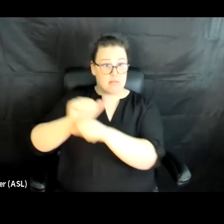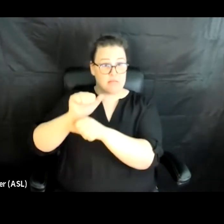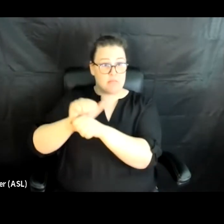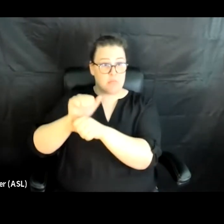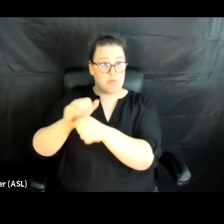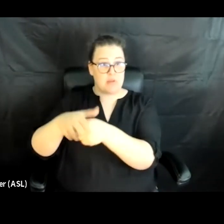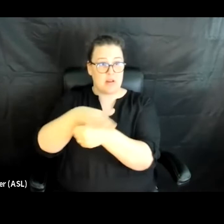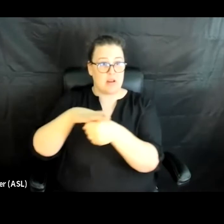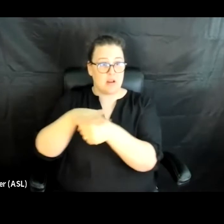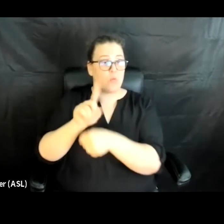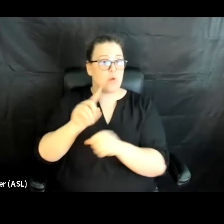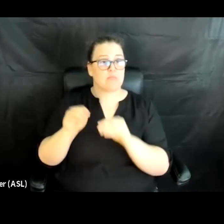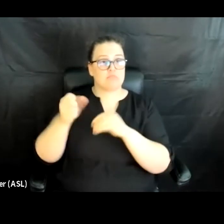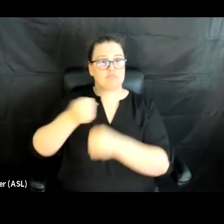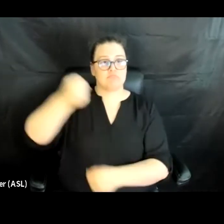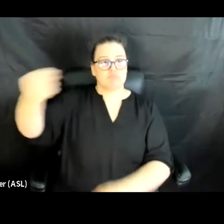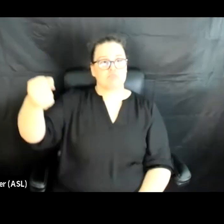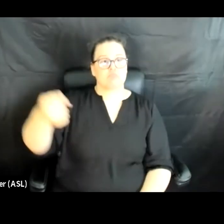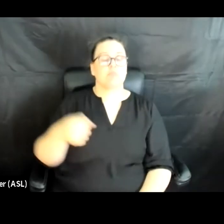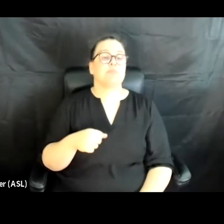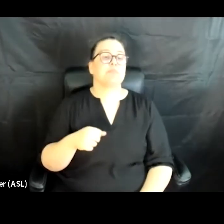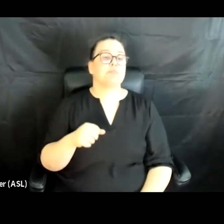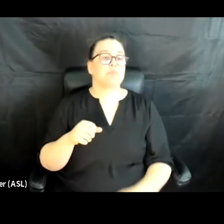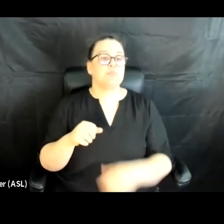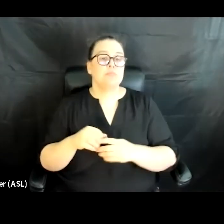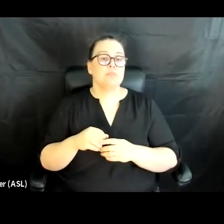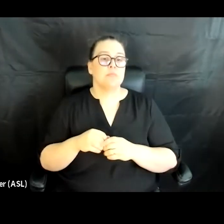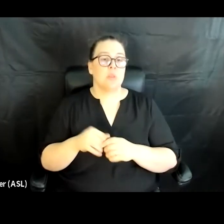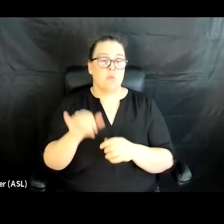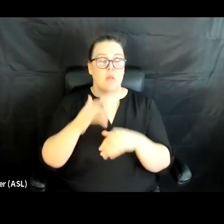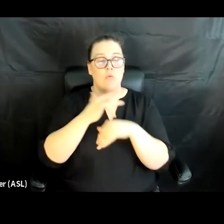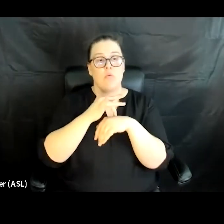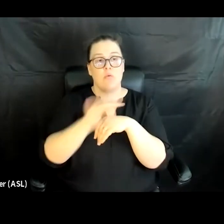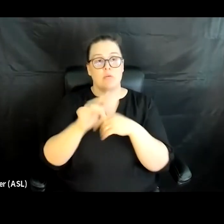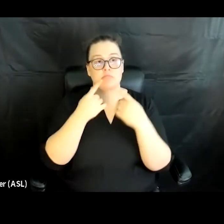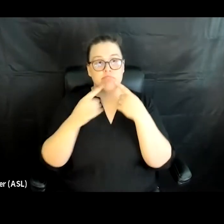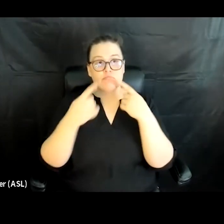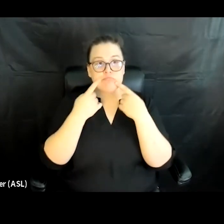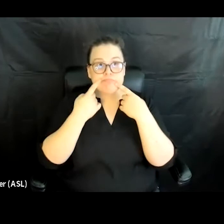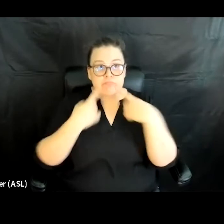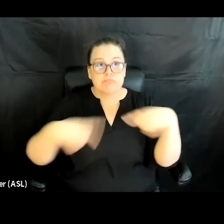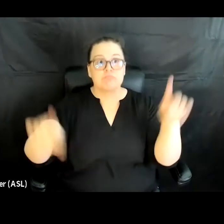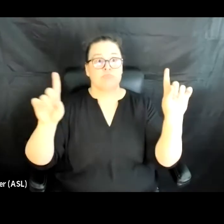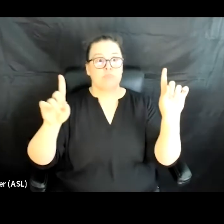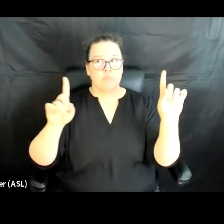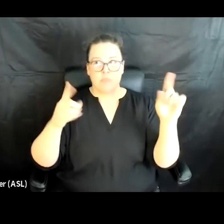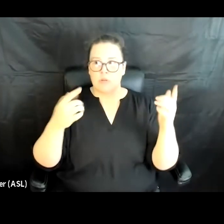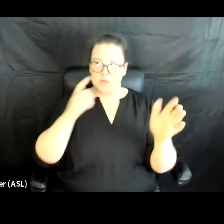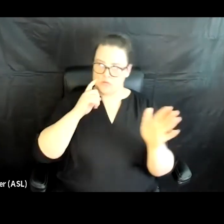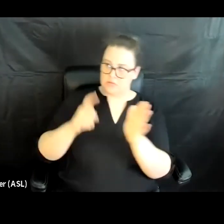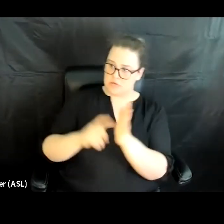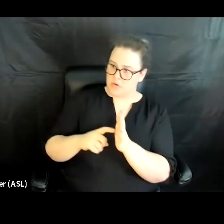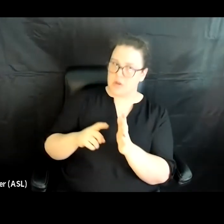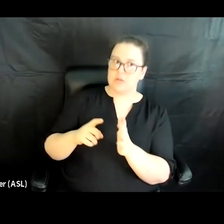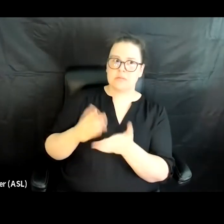were originally placed at. And so those early successes have gotten some attention of